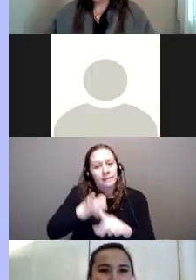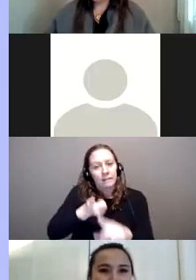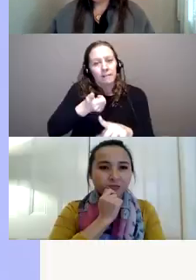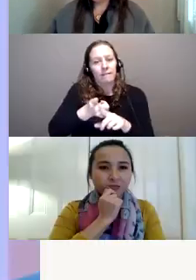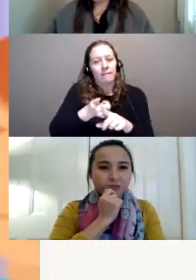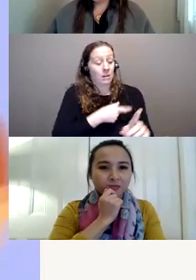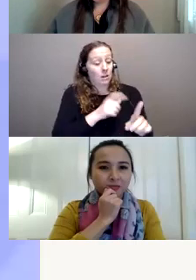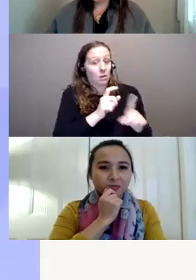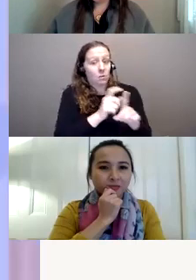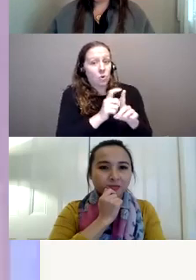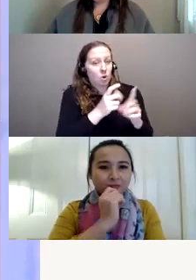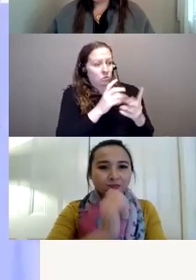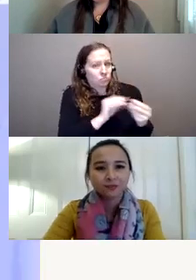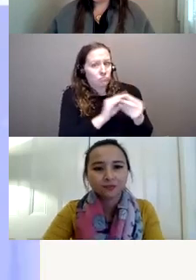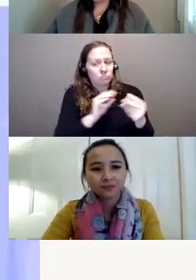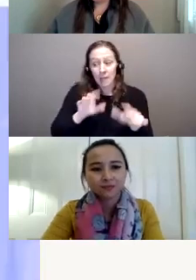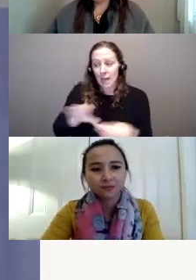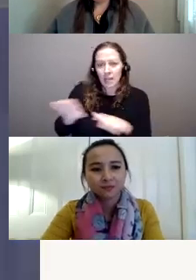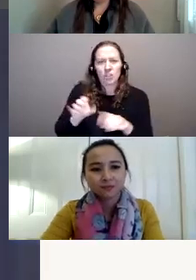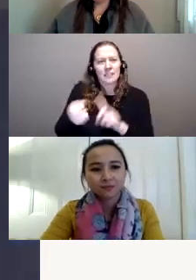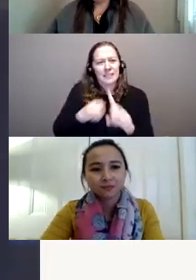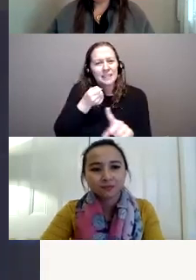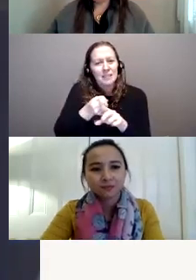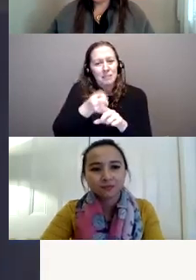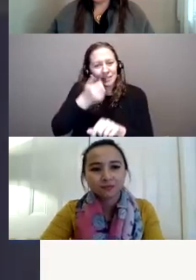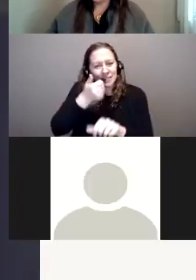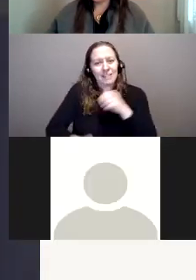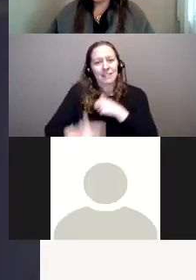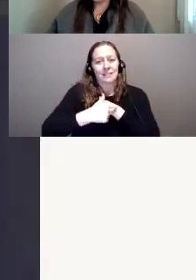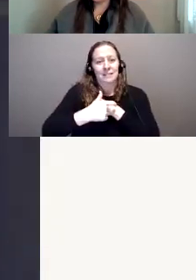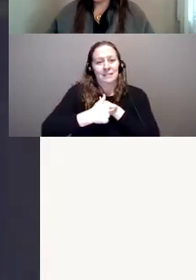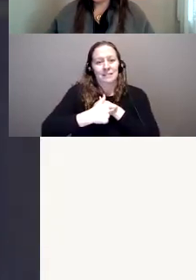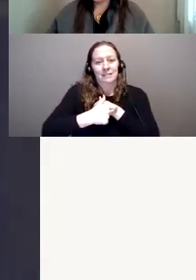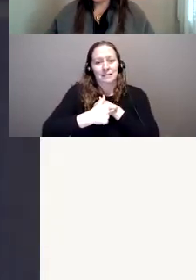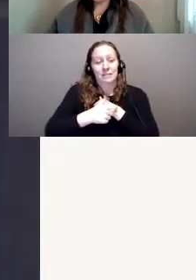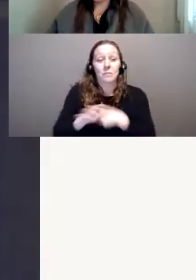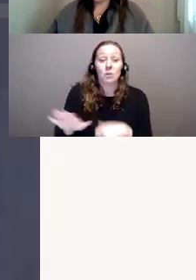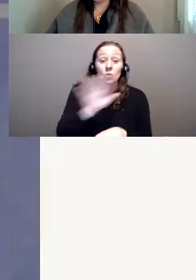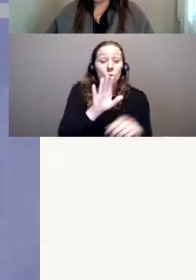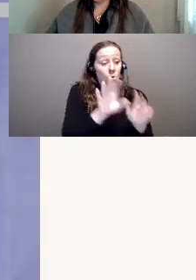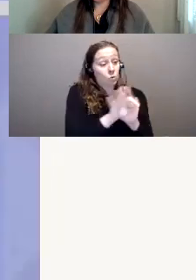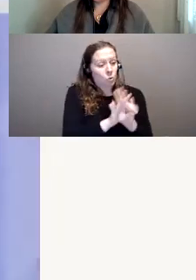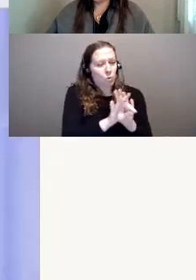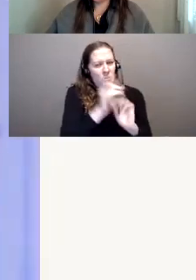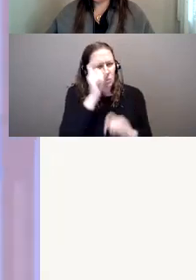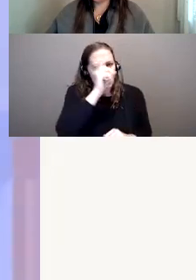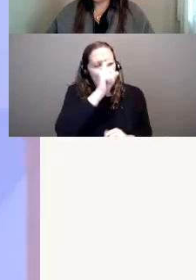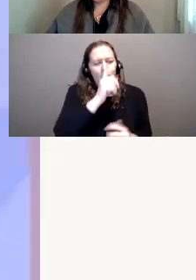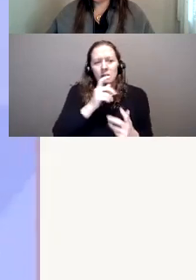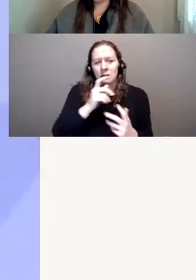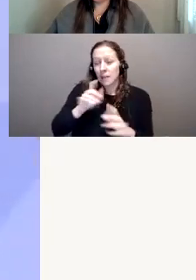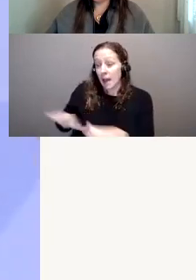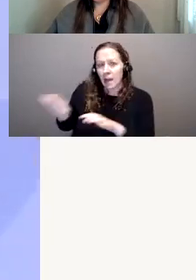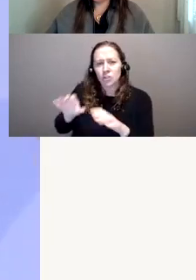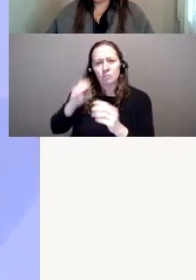impact every time. Every time. Be wise in your choices. Be thoughtful in your actions. Treat people today